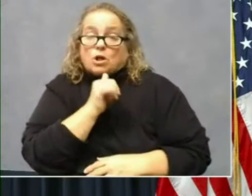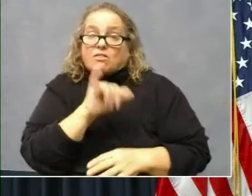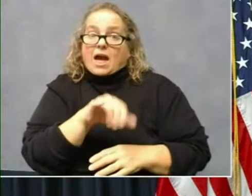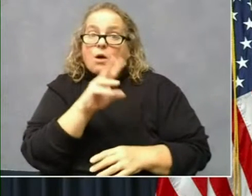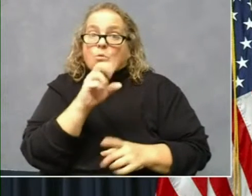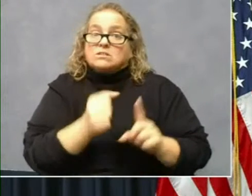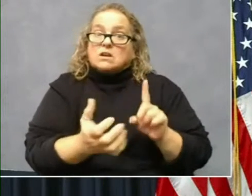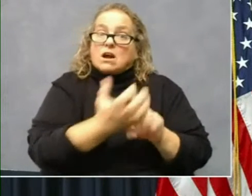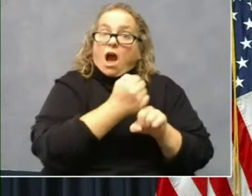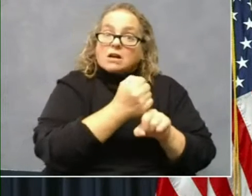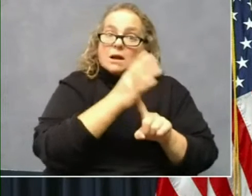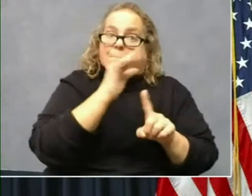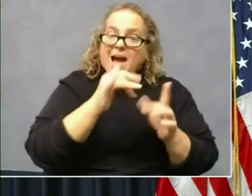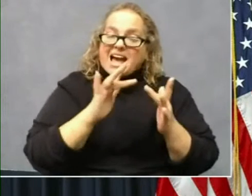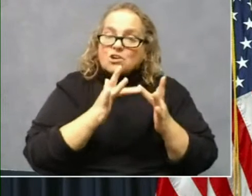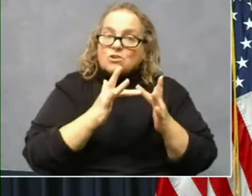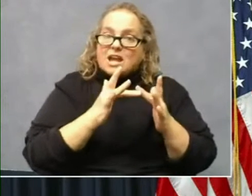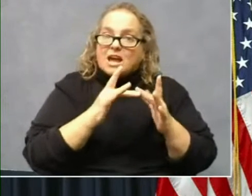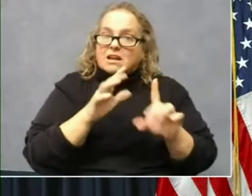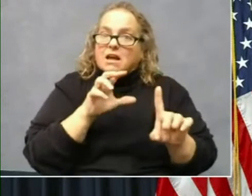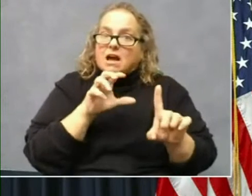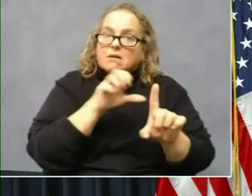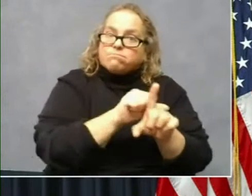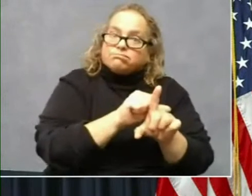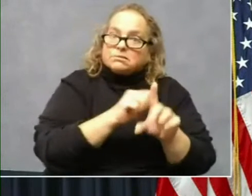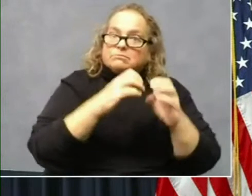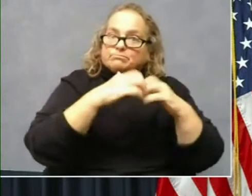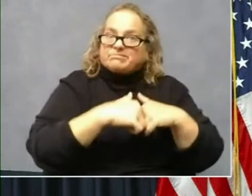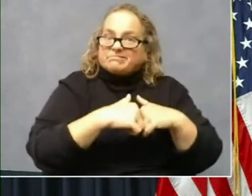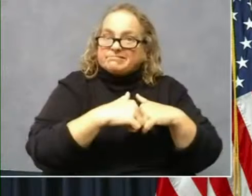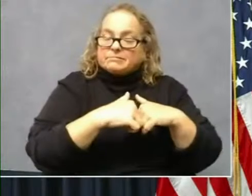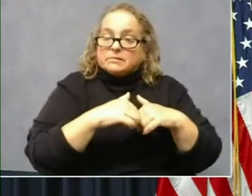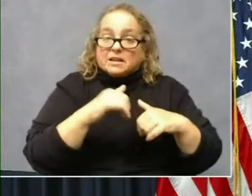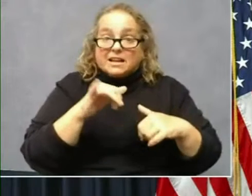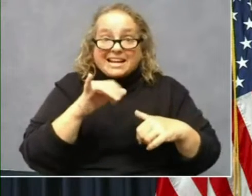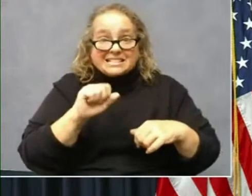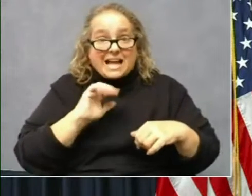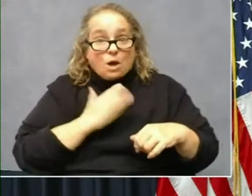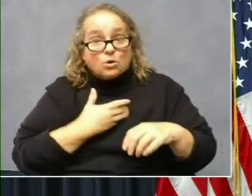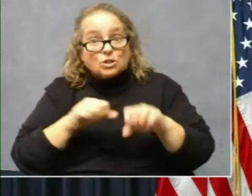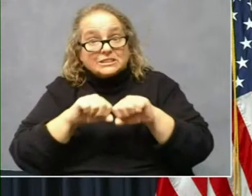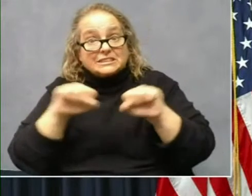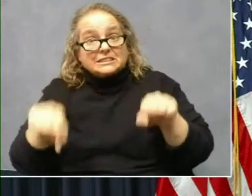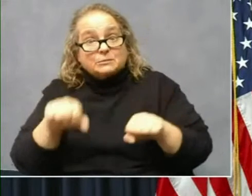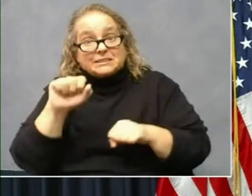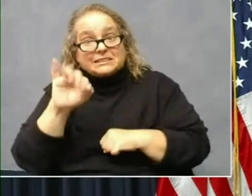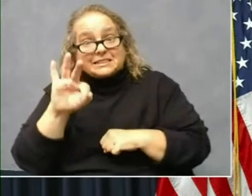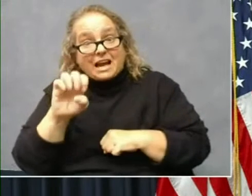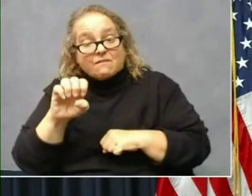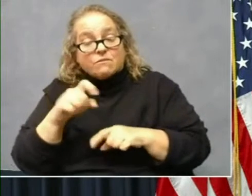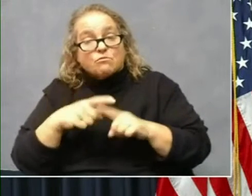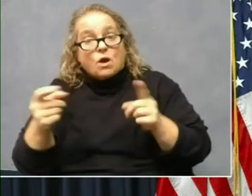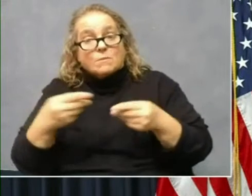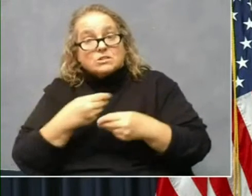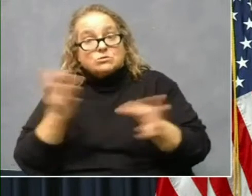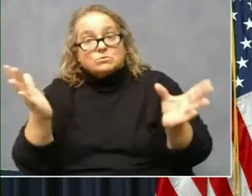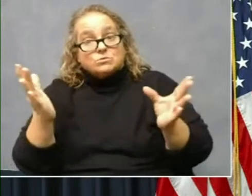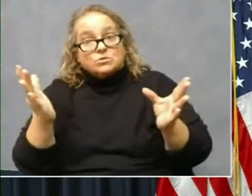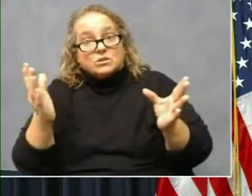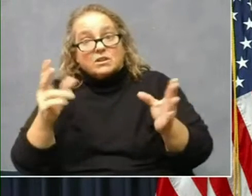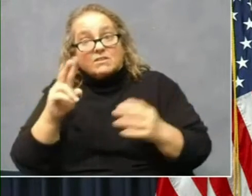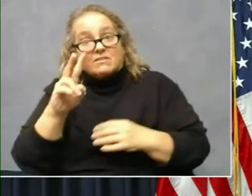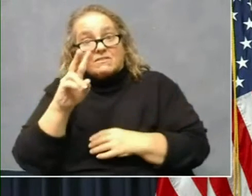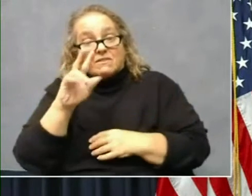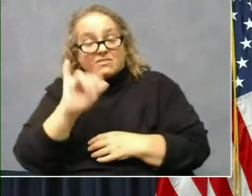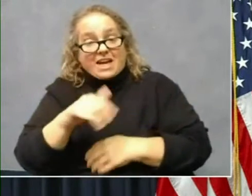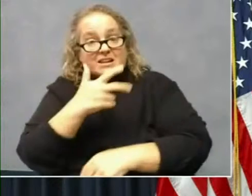our system safe from cyber attacks to get the vaccine distributed? We don't know of any